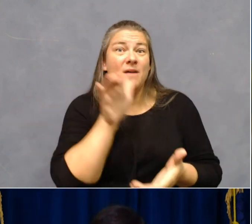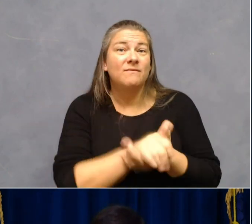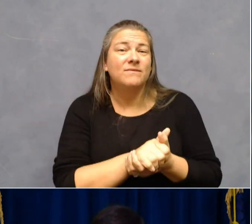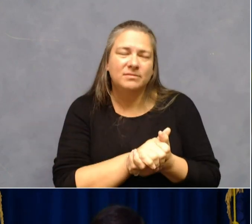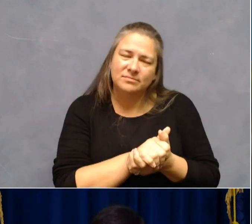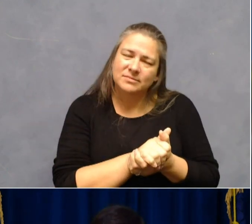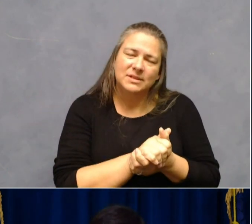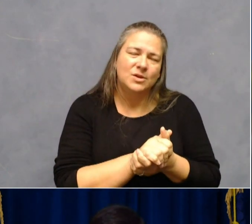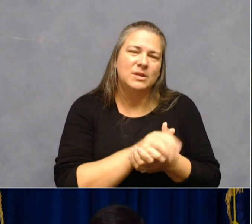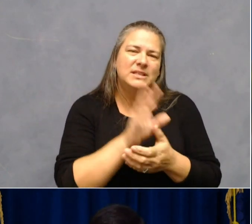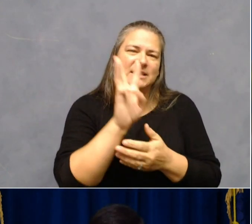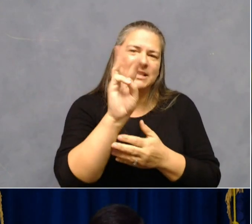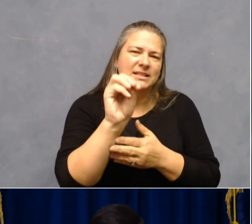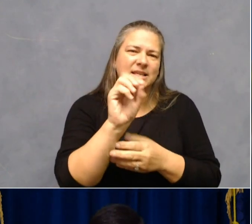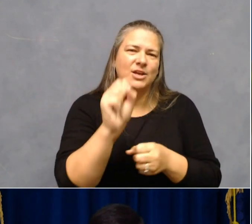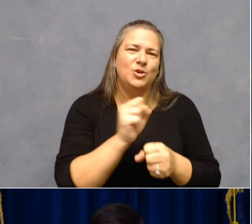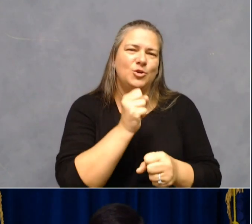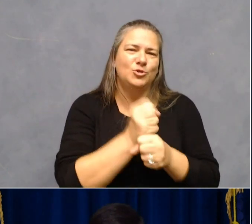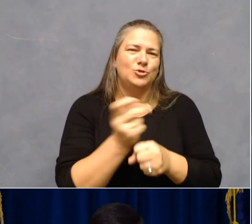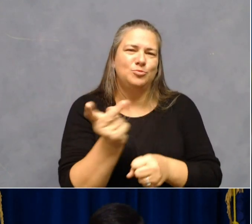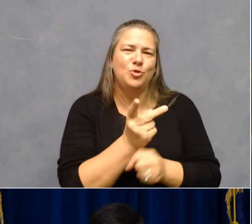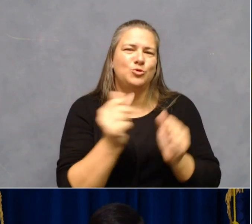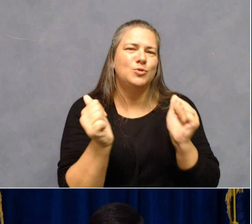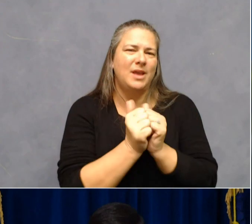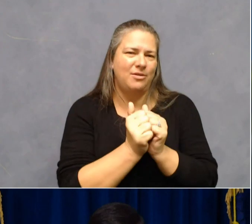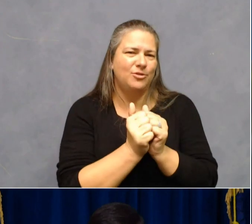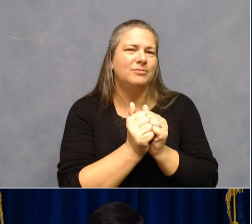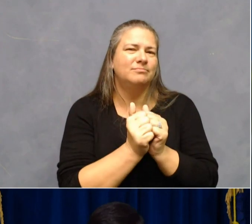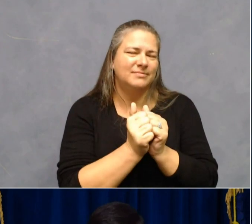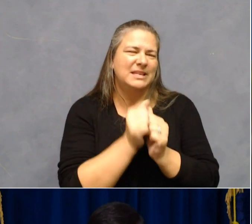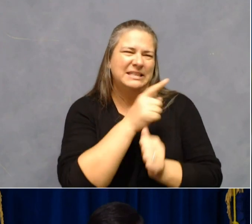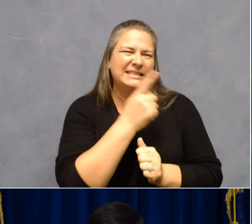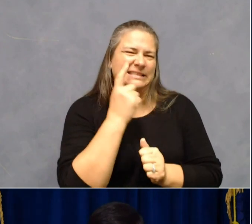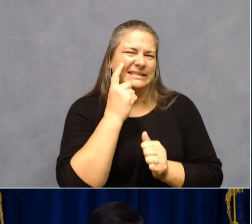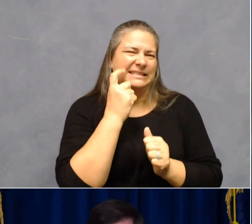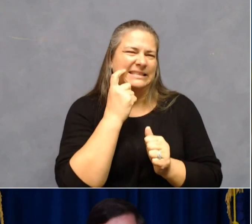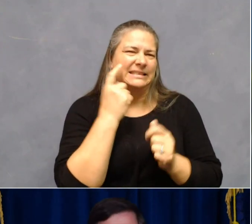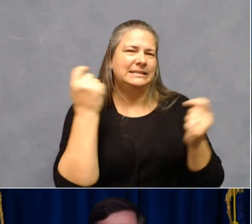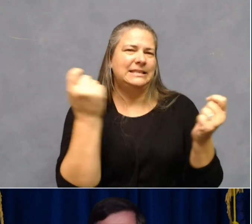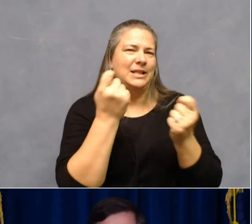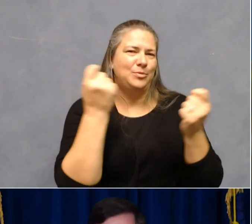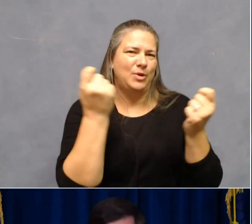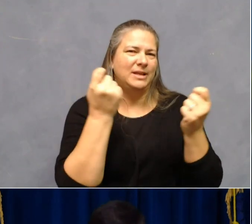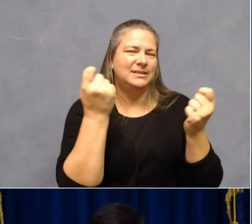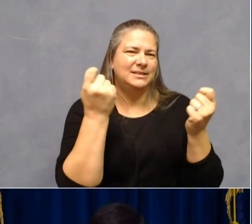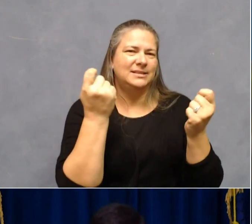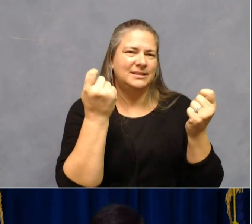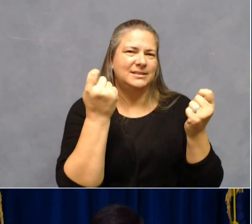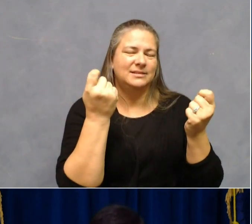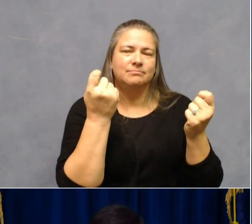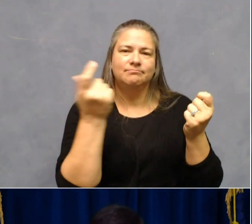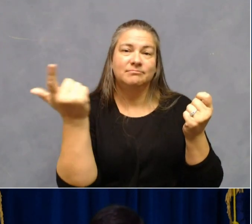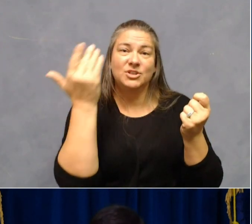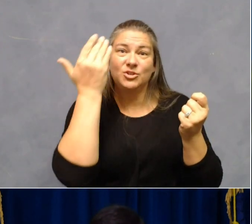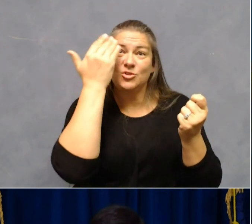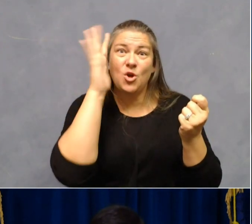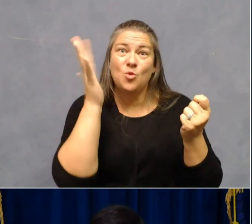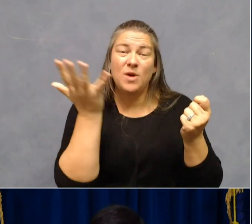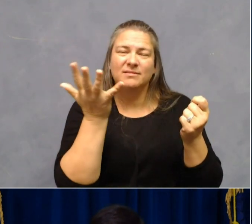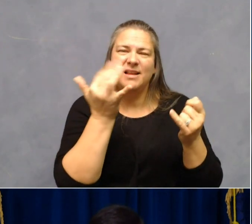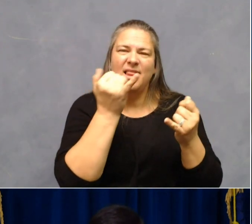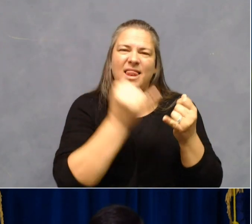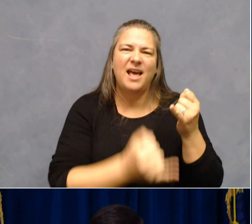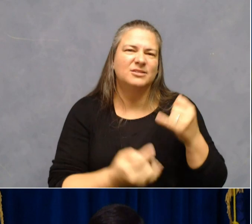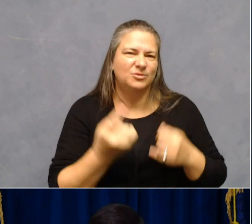years. They had just celebrated the milestone anniversary in January together, not knowing it would be their last. Ed's son